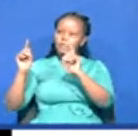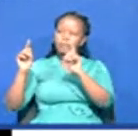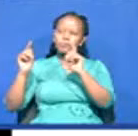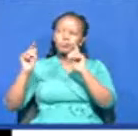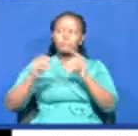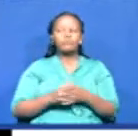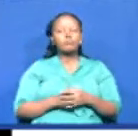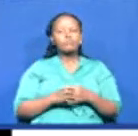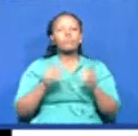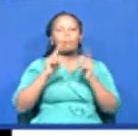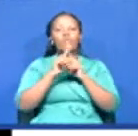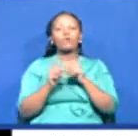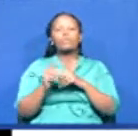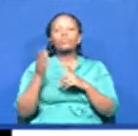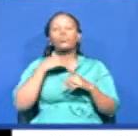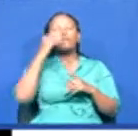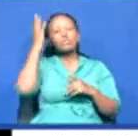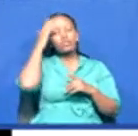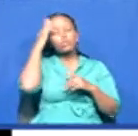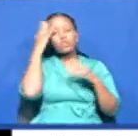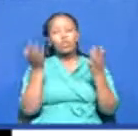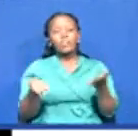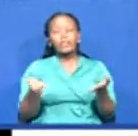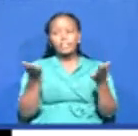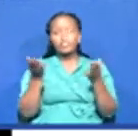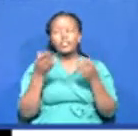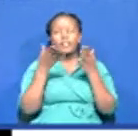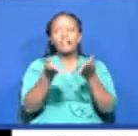I also want to recognize the presence of